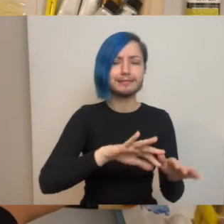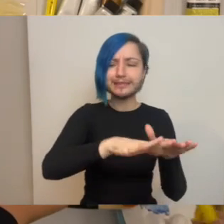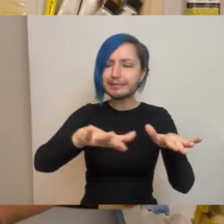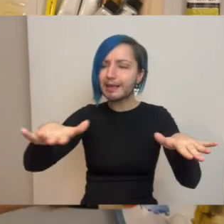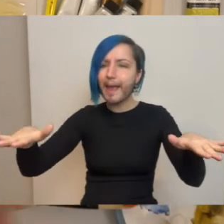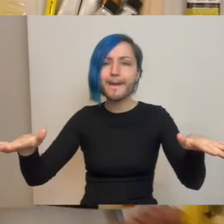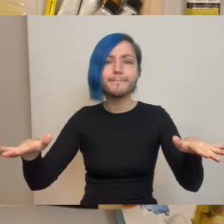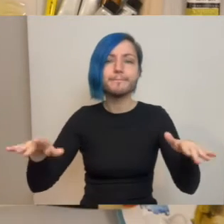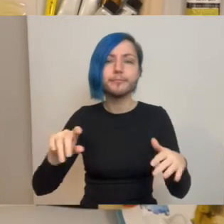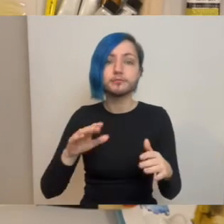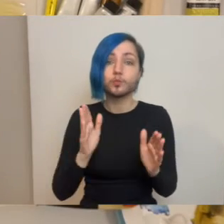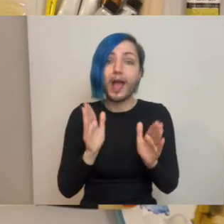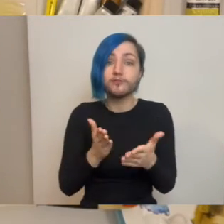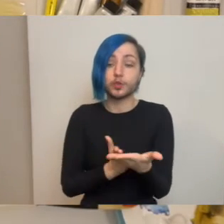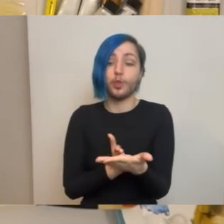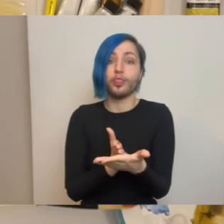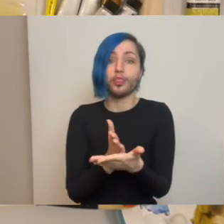or regulations.